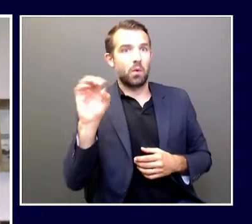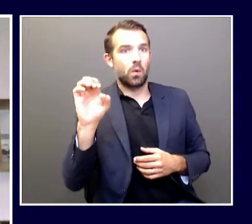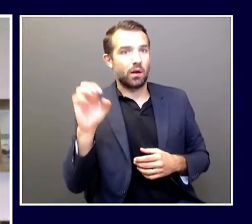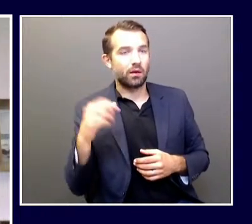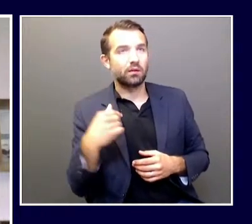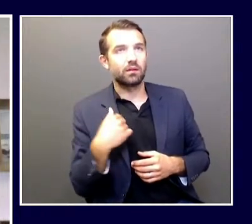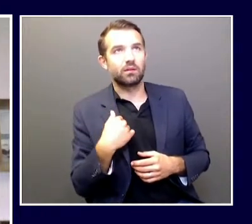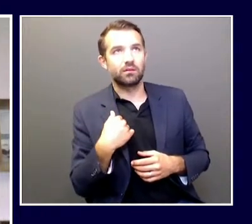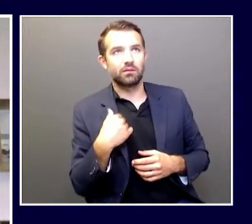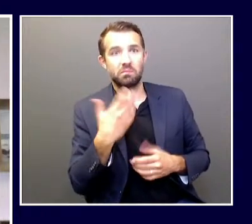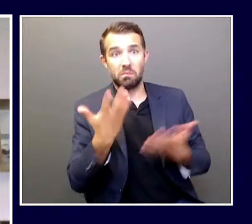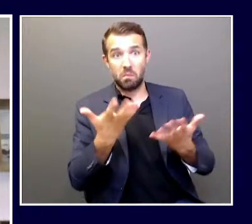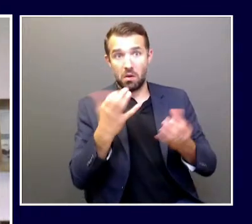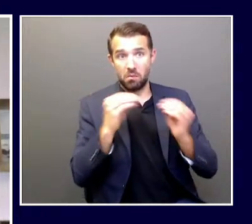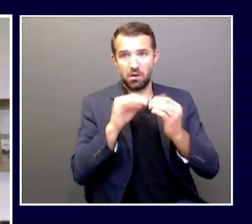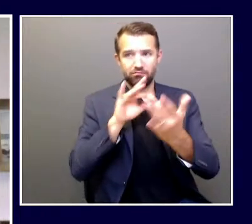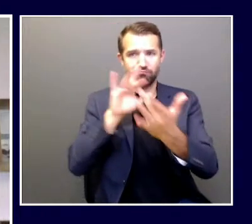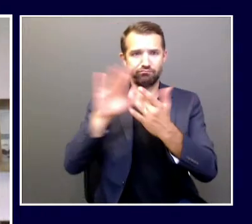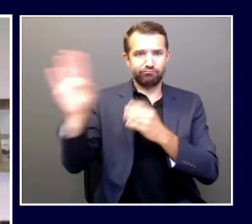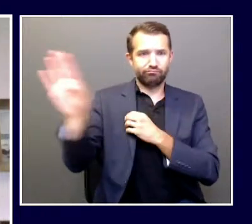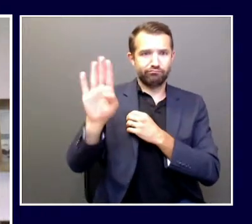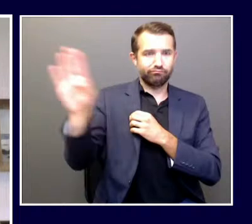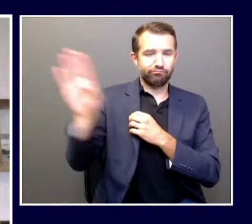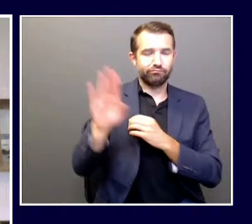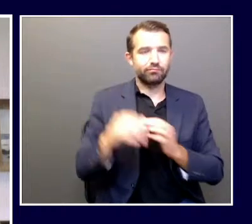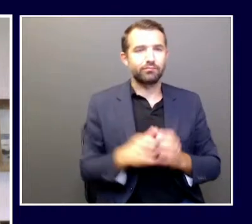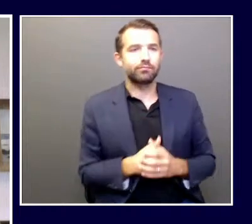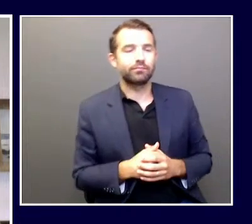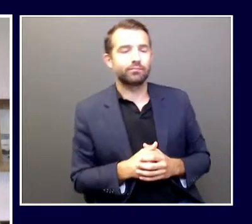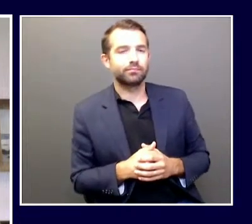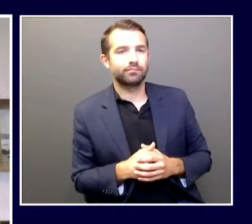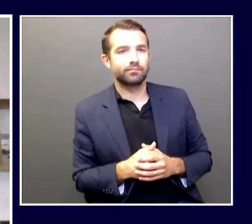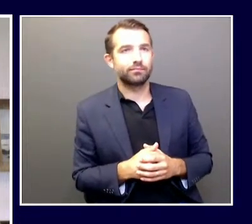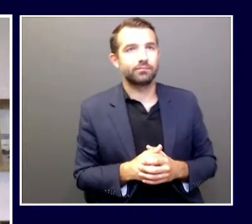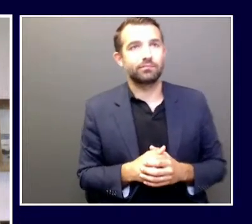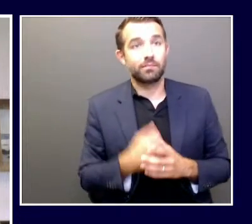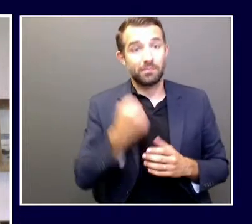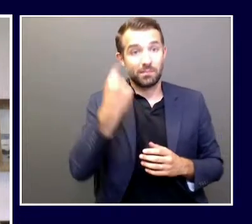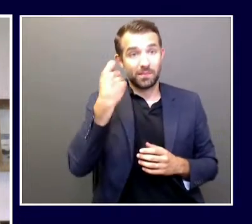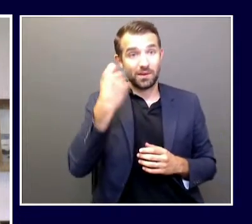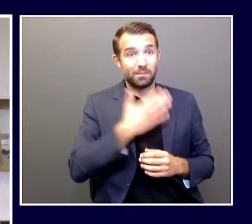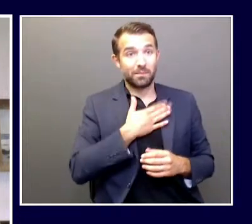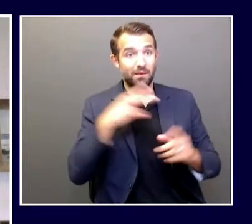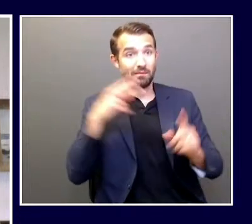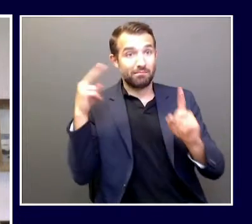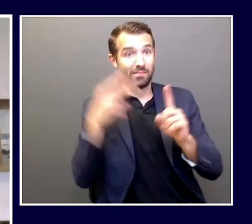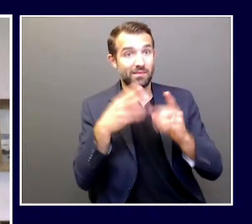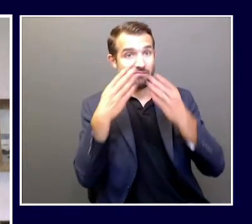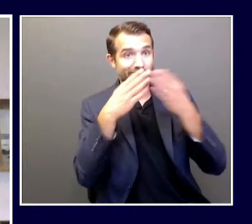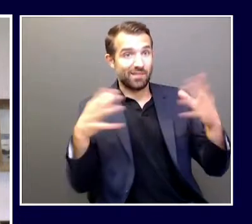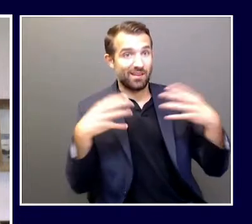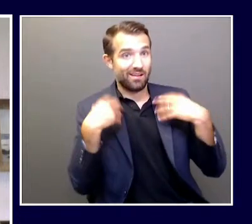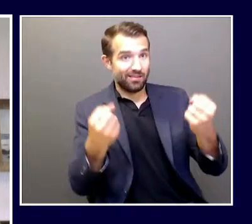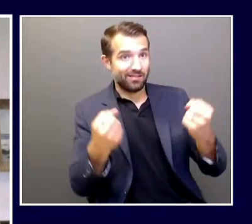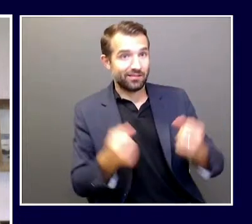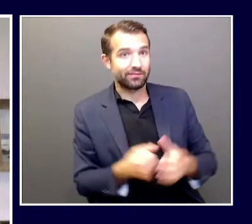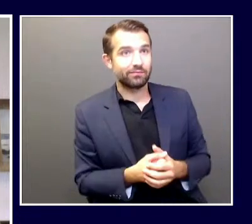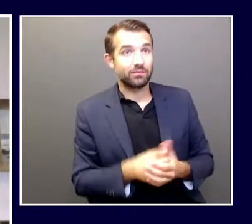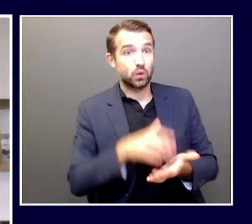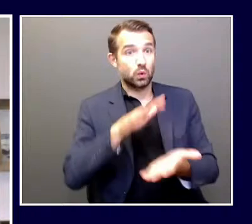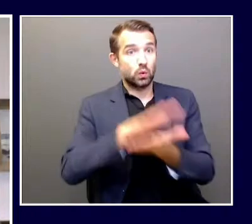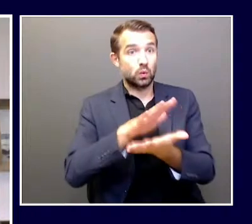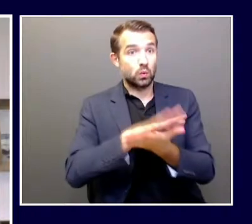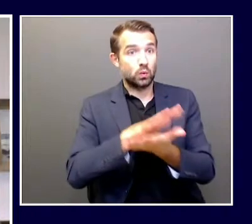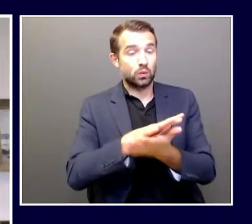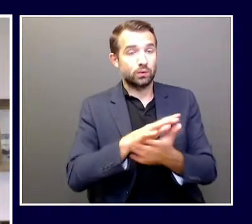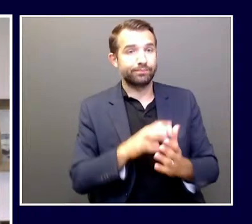The bottom line right now, from a public health perspective in schools, is that we learned a lot about the ways to keep